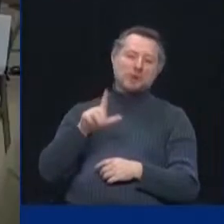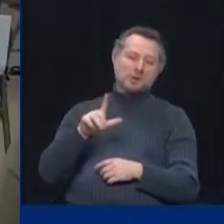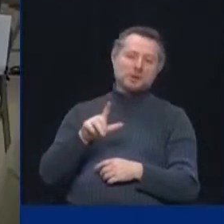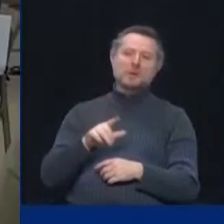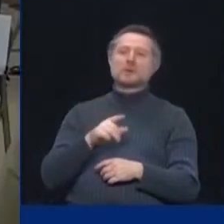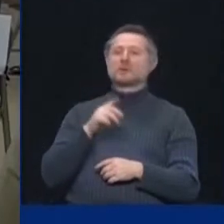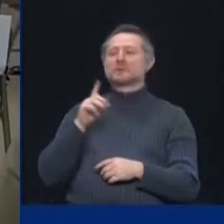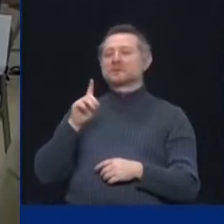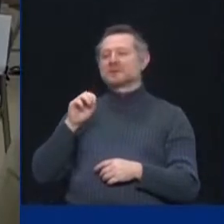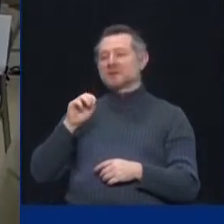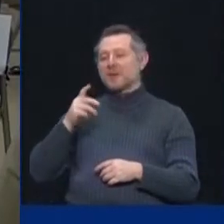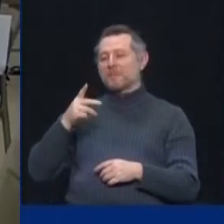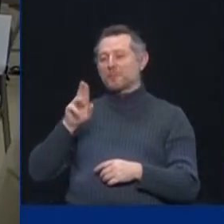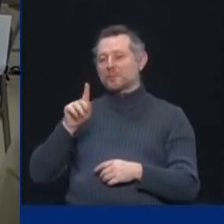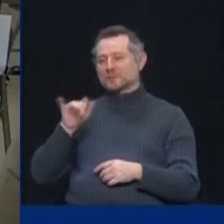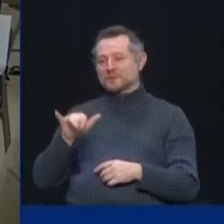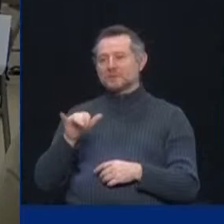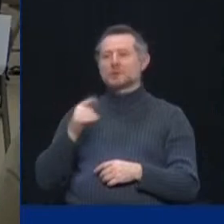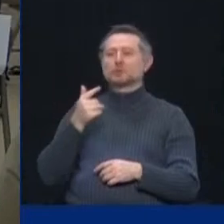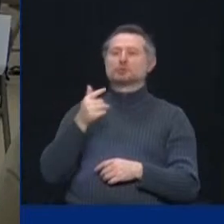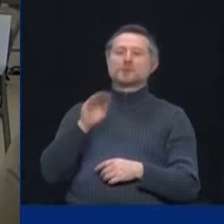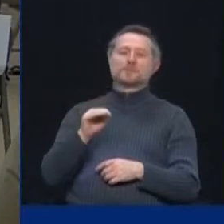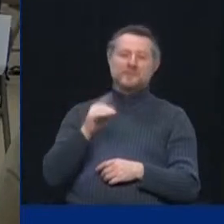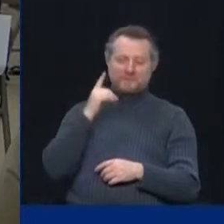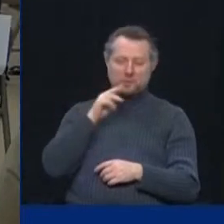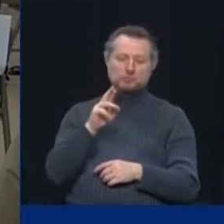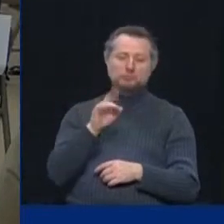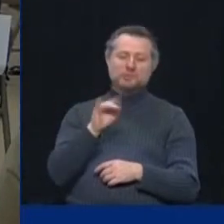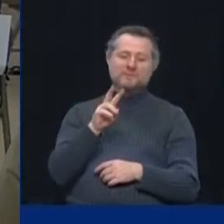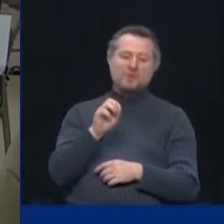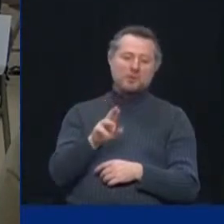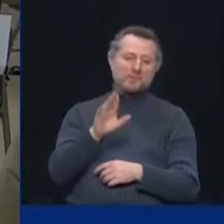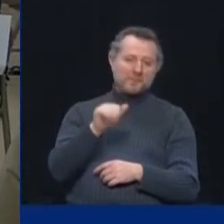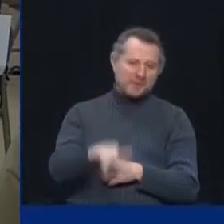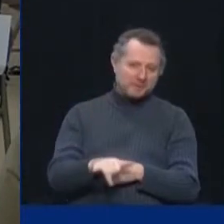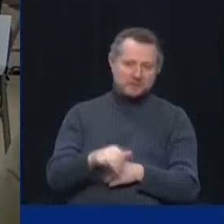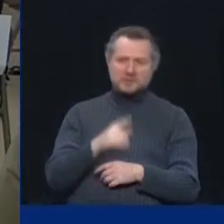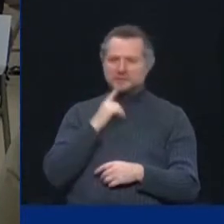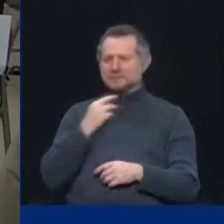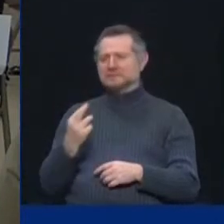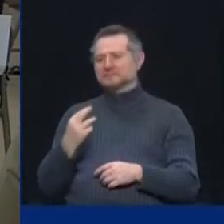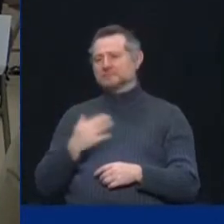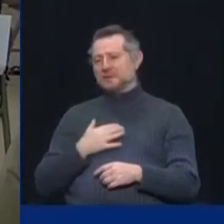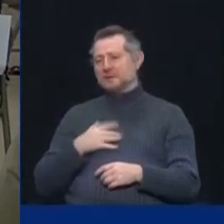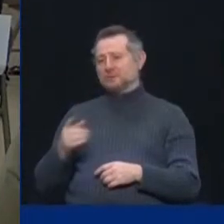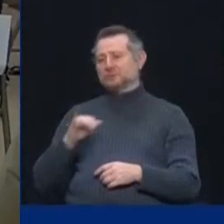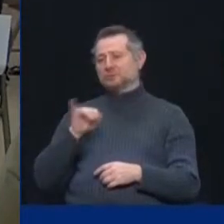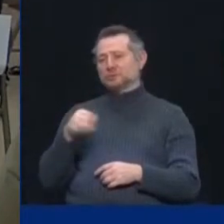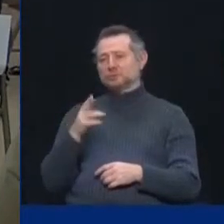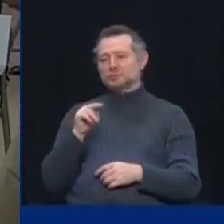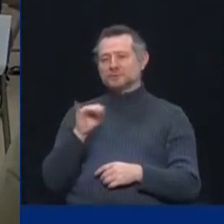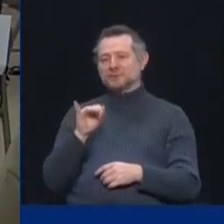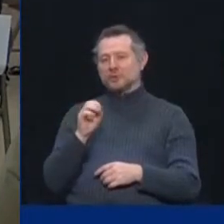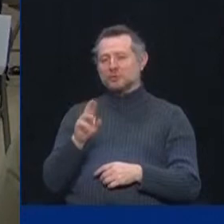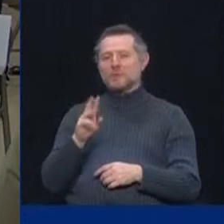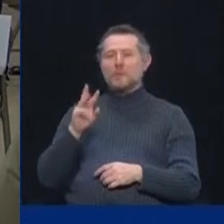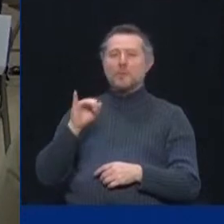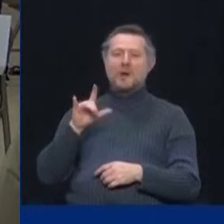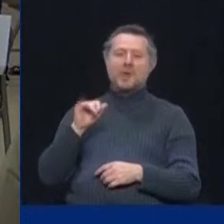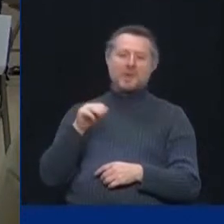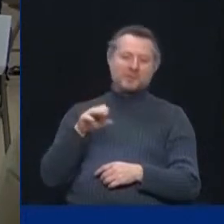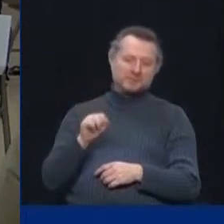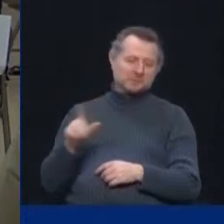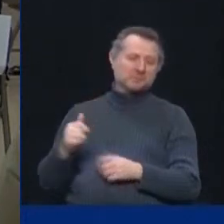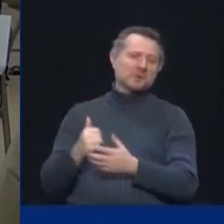Corporation. My good friend, Junius Williams, who's here, who helped me get some of the cameras we just got